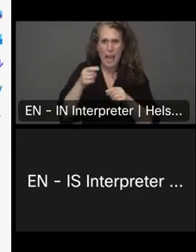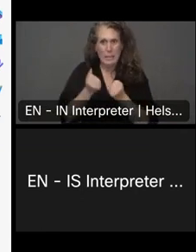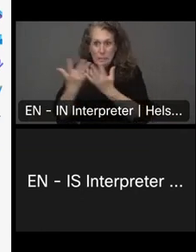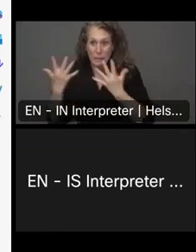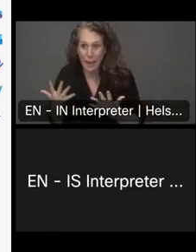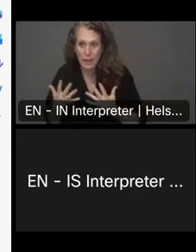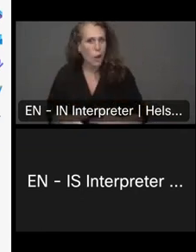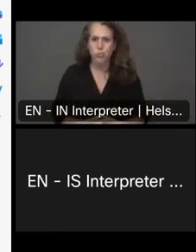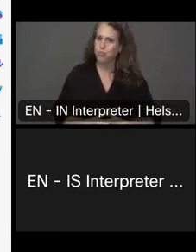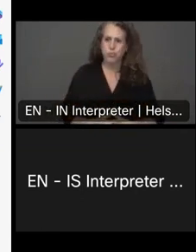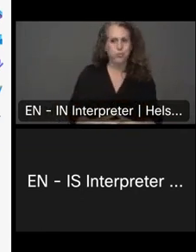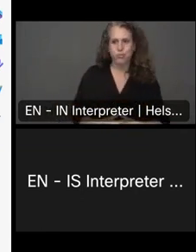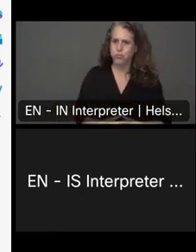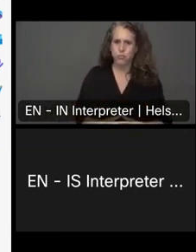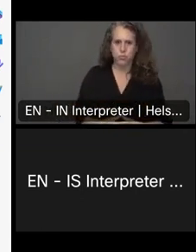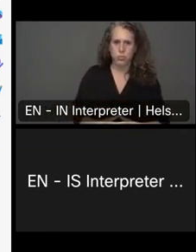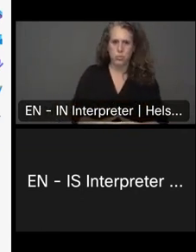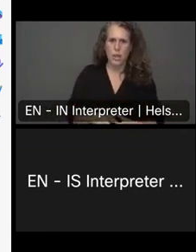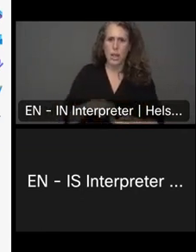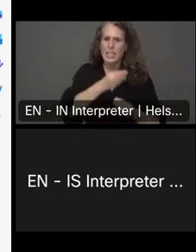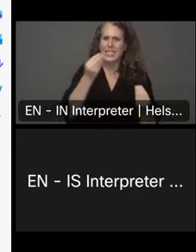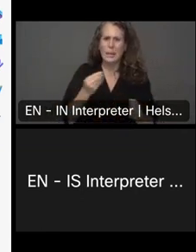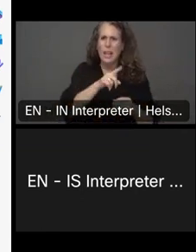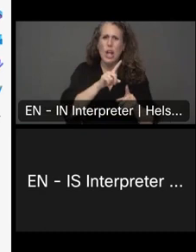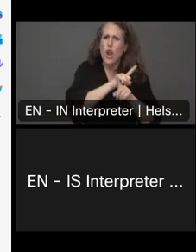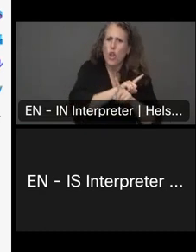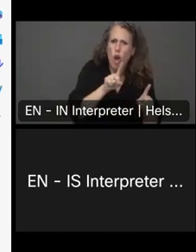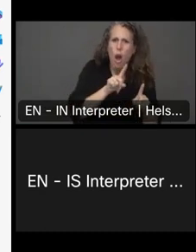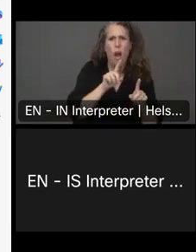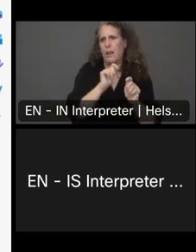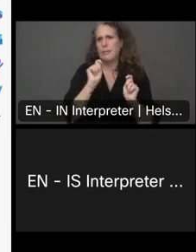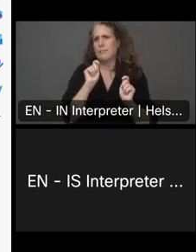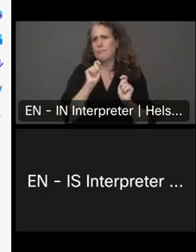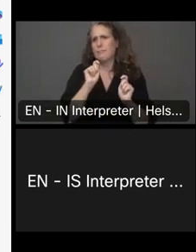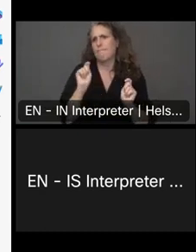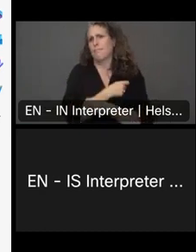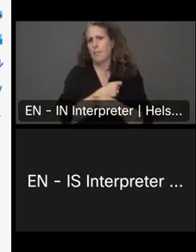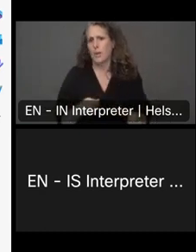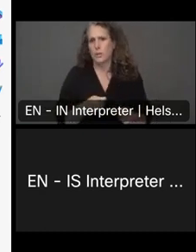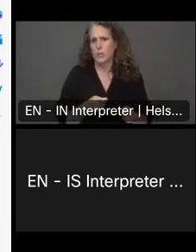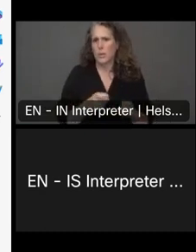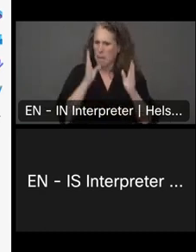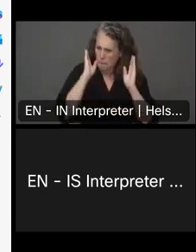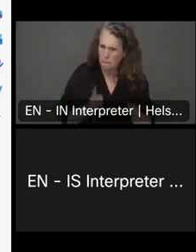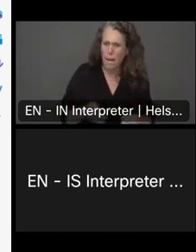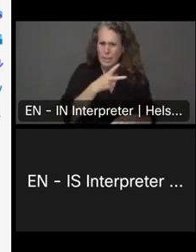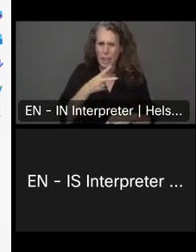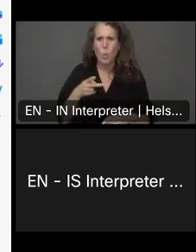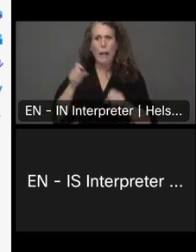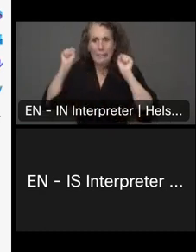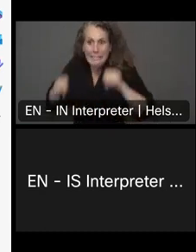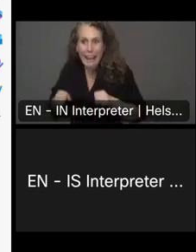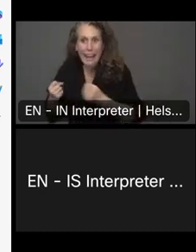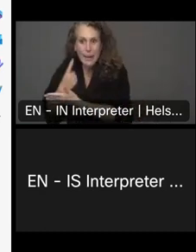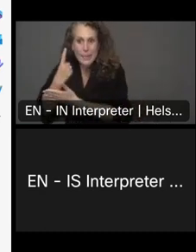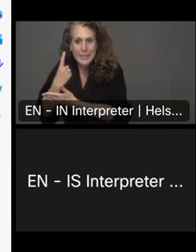say that something is not impossible? What can something be if it's not impossible other than possible? You're denying impossible. Impossible